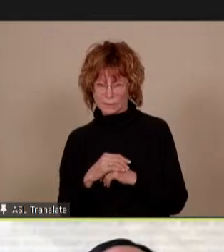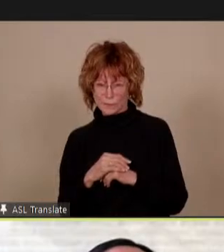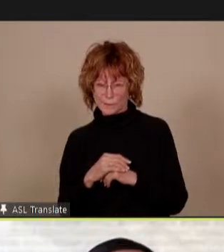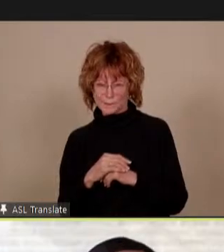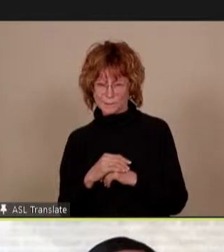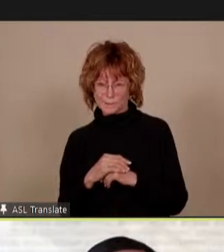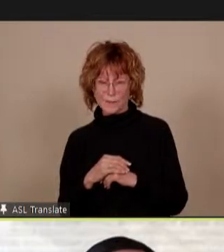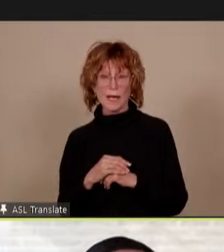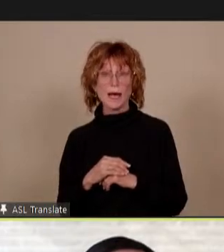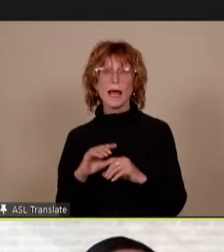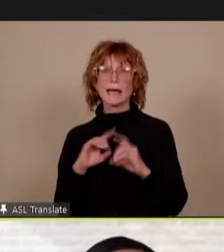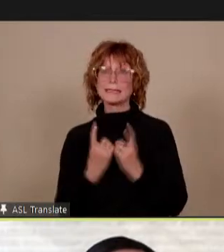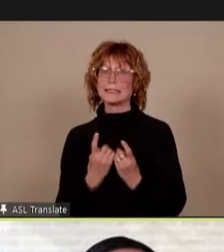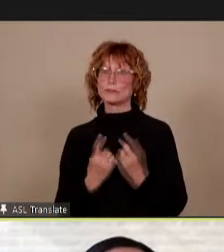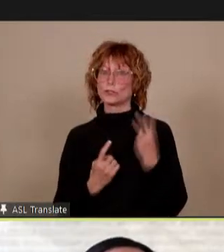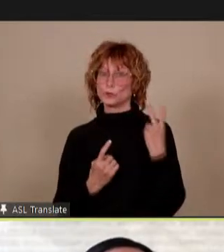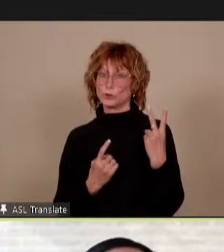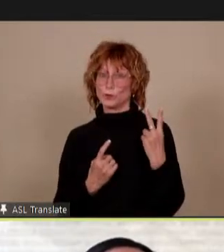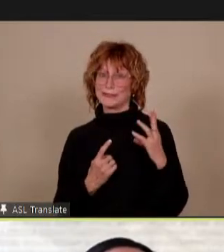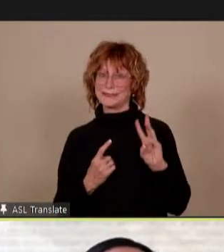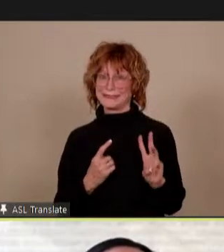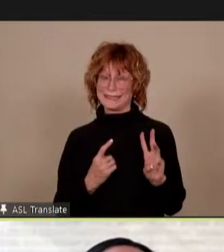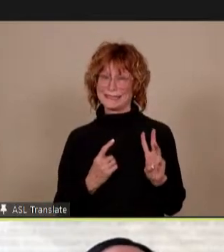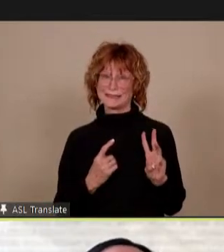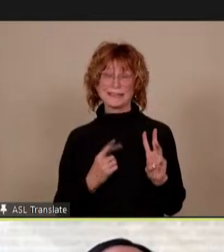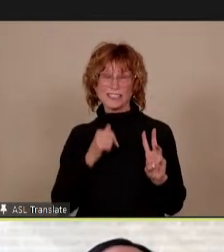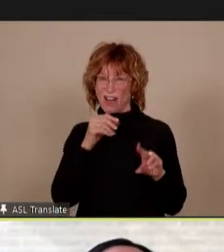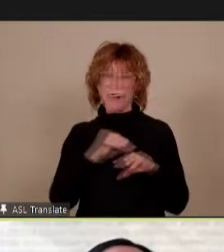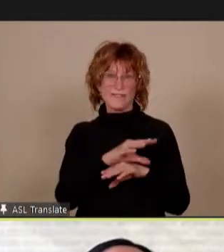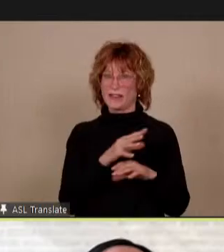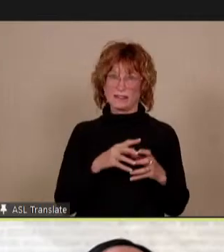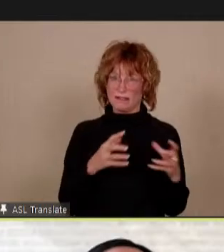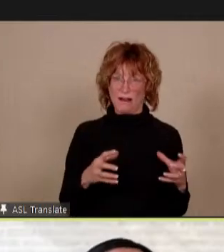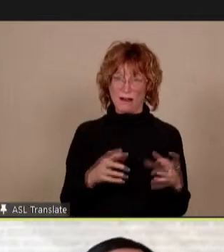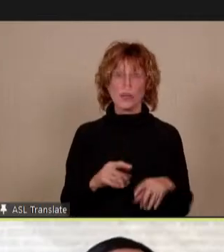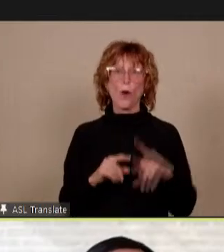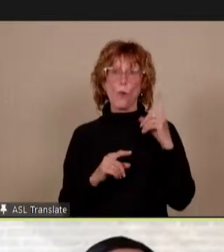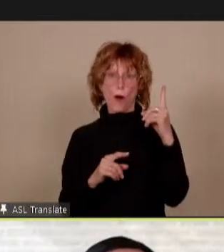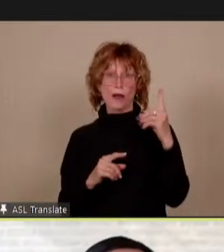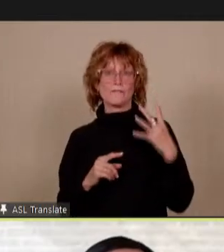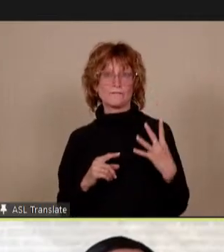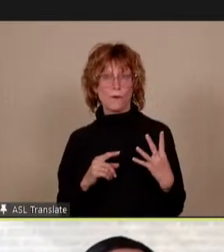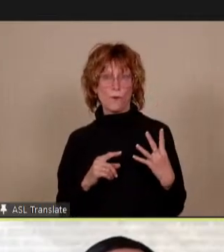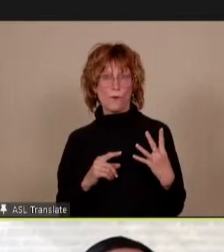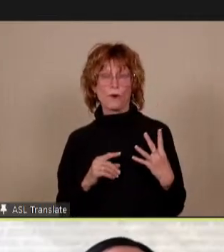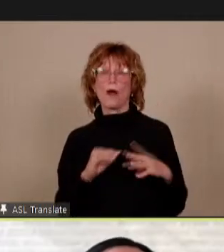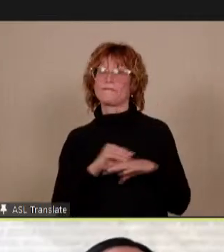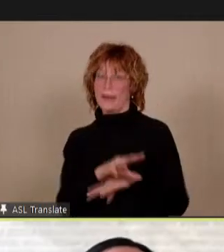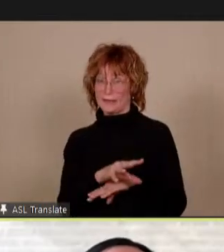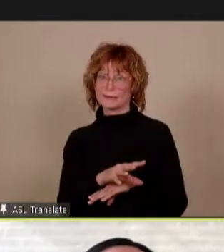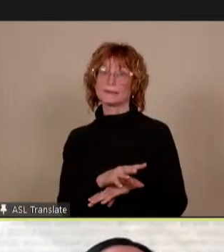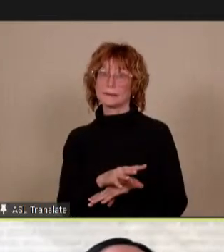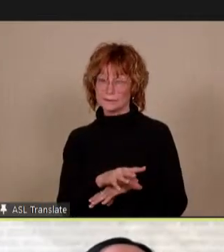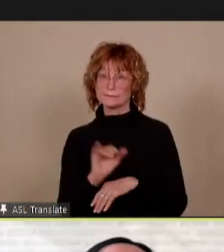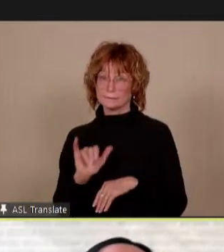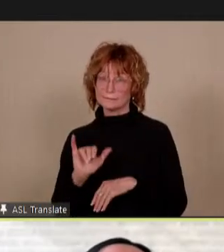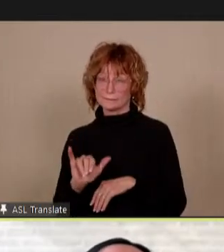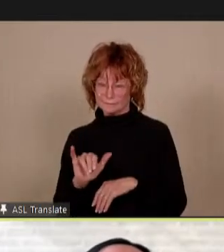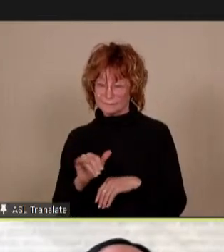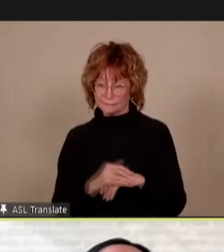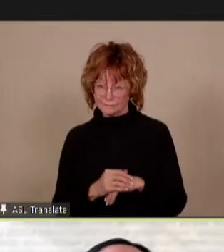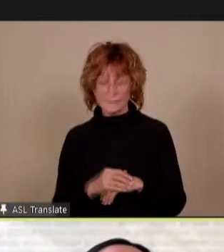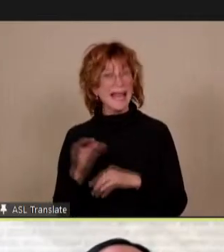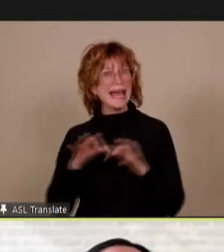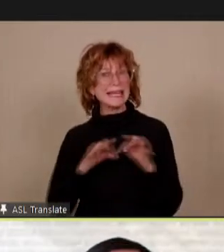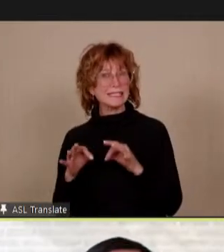districts 2 and 6 are the least affected, and districts 1 and 4 are affected the most. And I'll